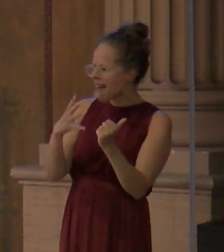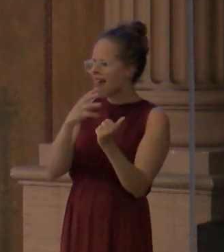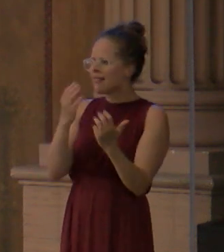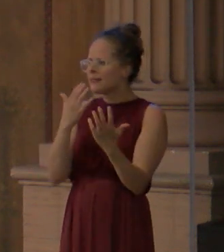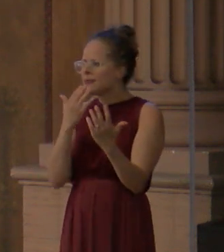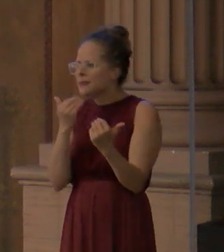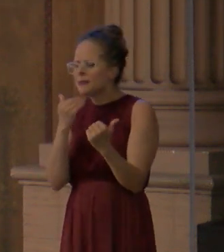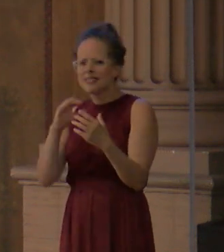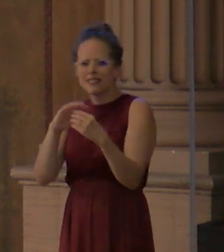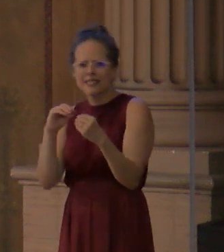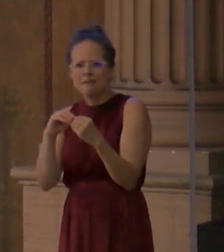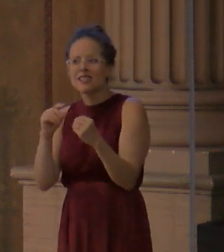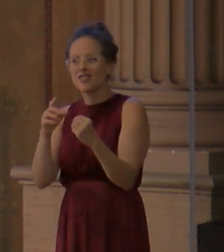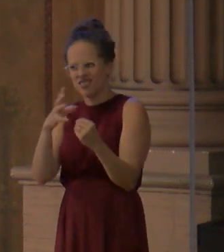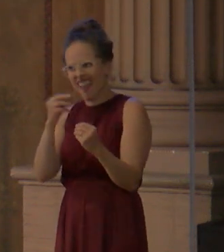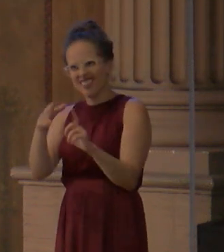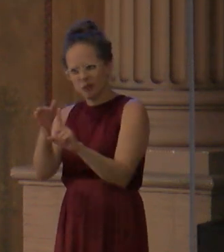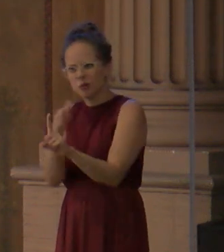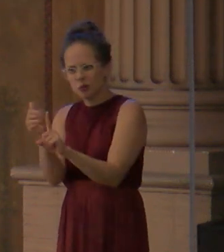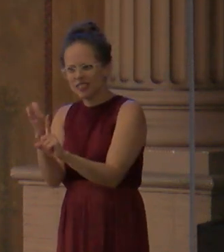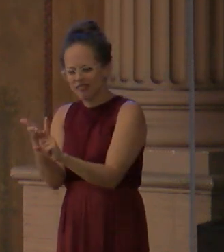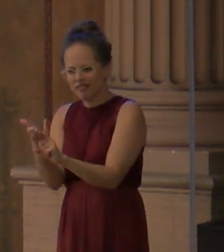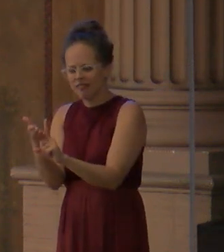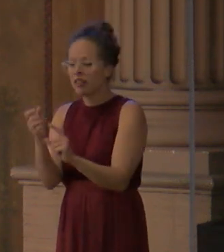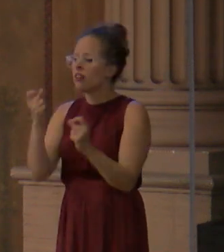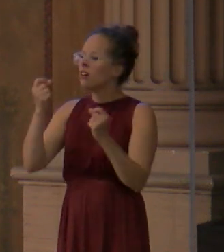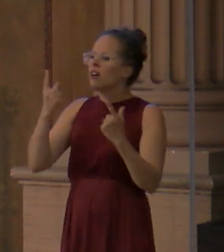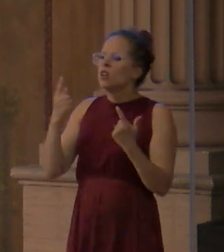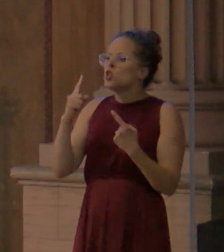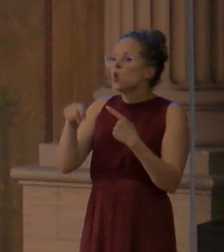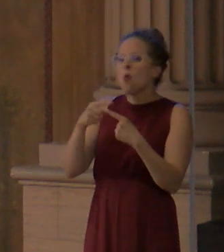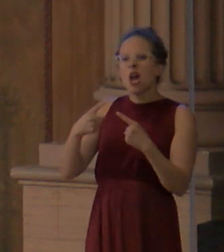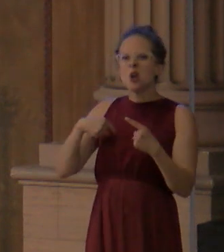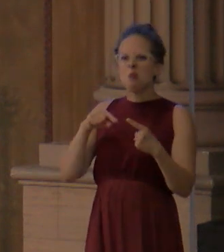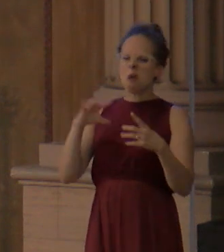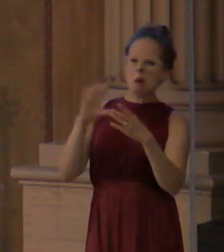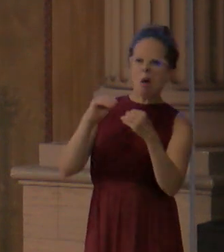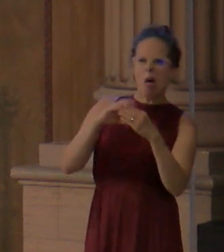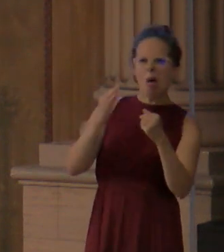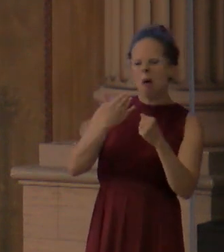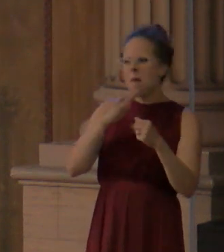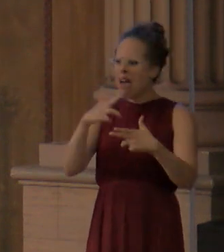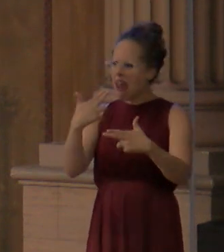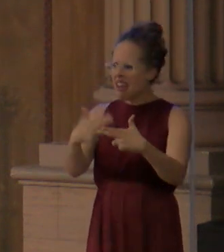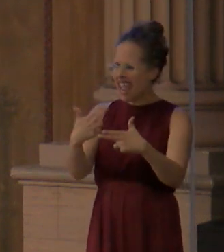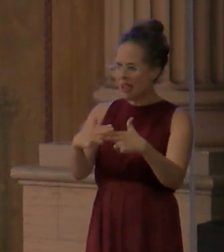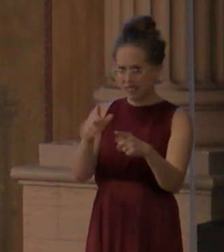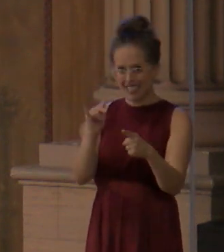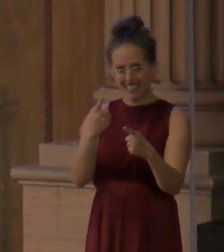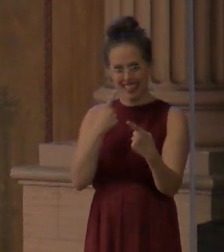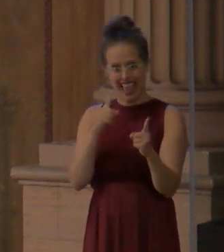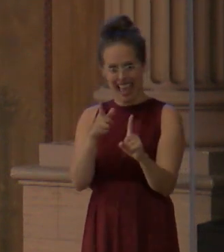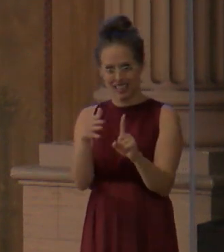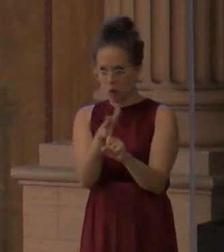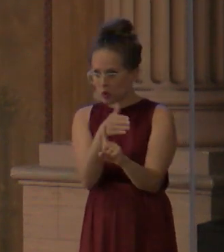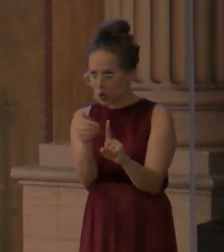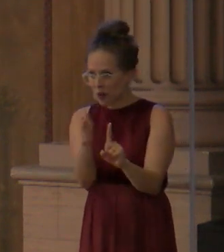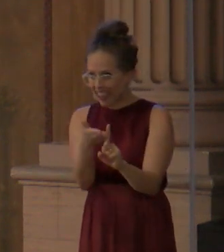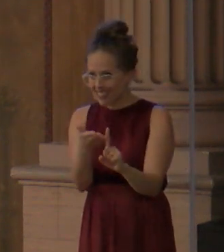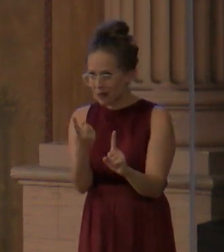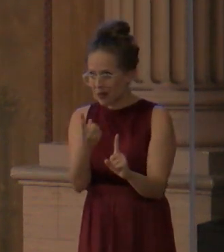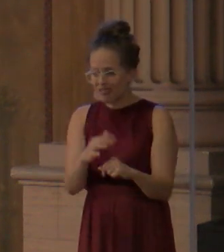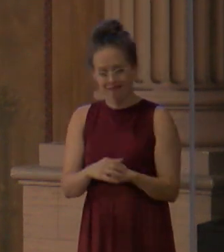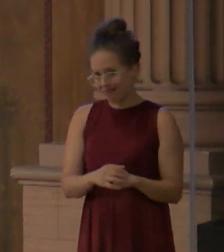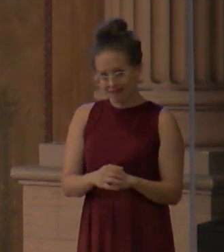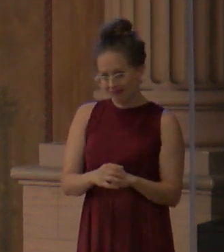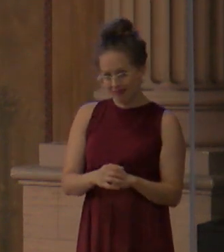one is persuaded by name calling. No one is persuaded by rudeness. No one is persuaded because you've